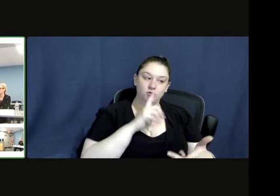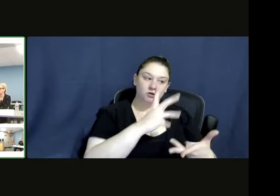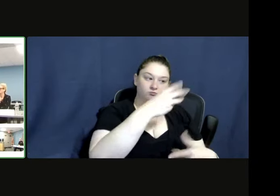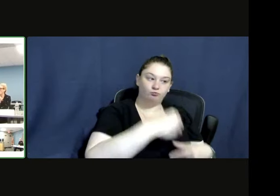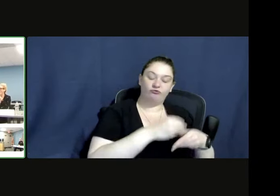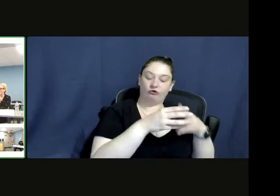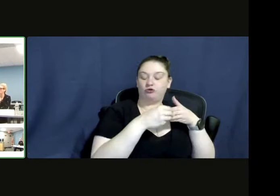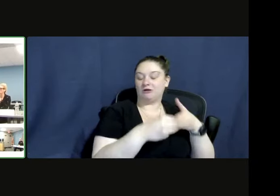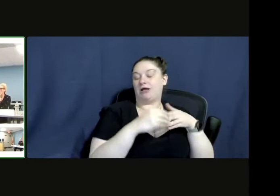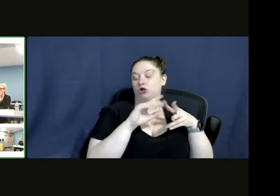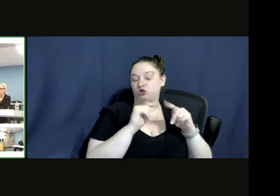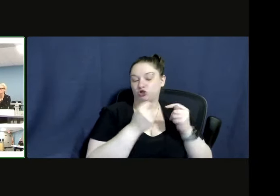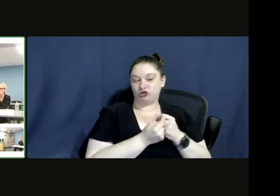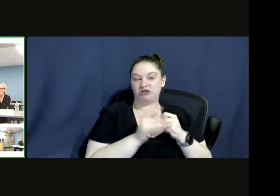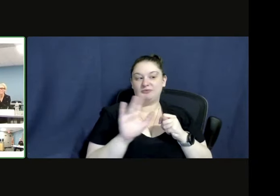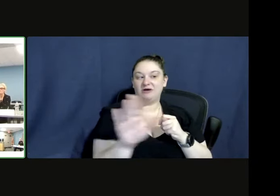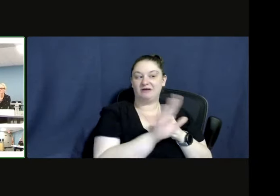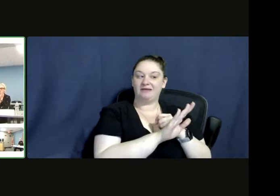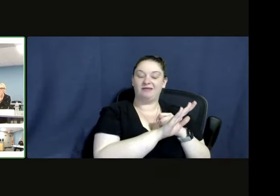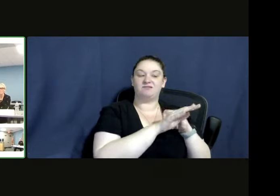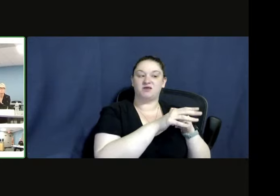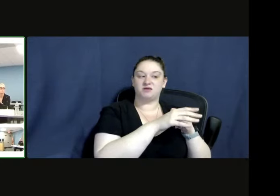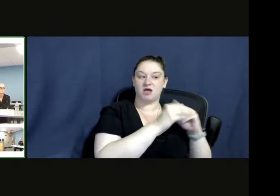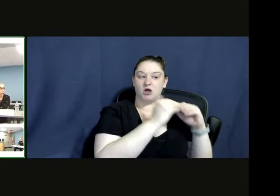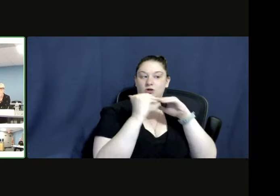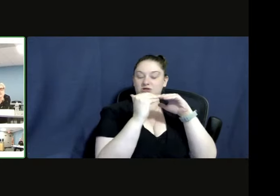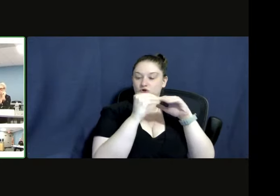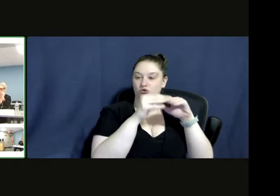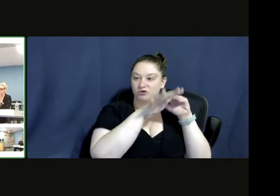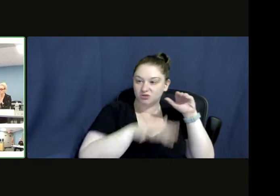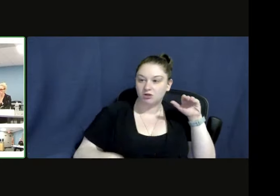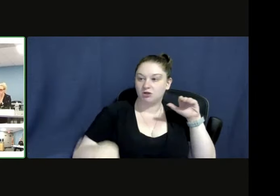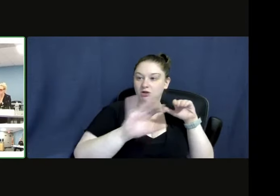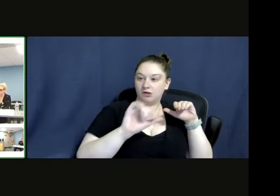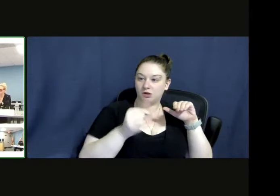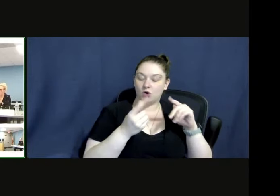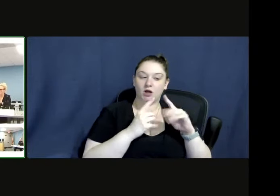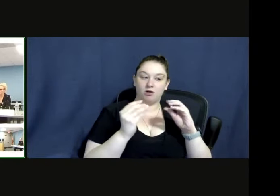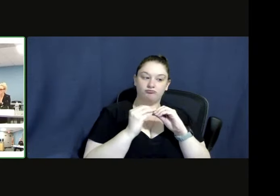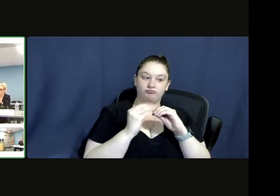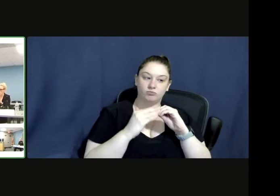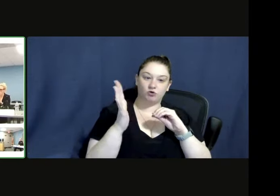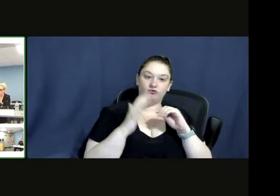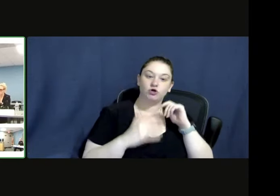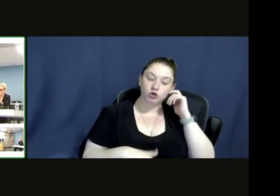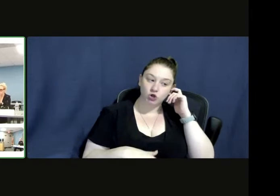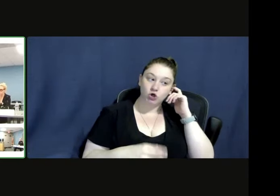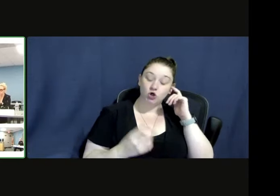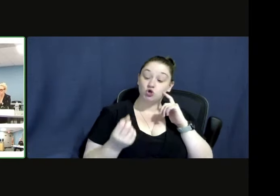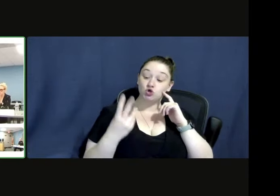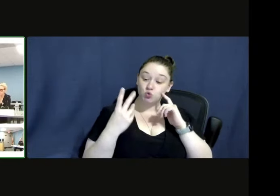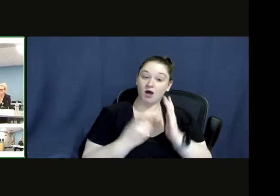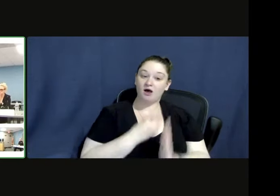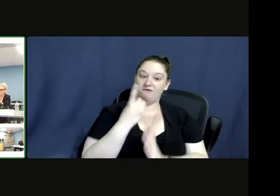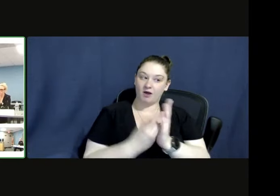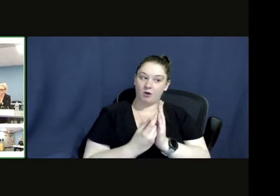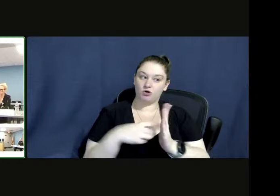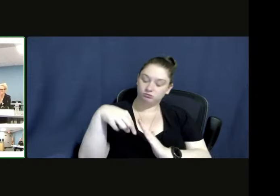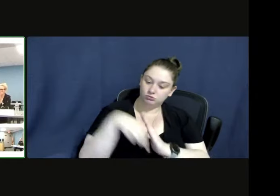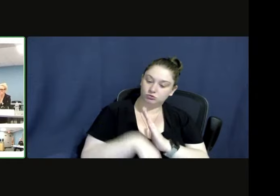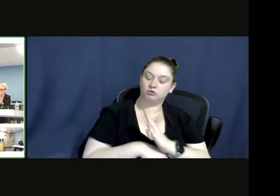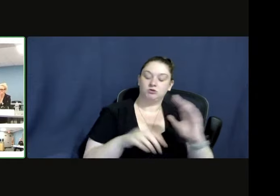team and their associates from across the organization in over 12 hours of intense conversation and